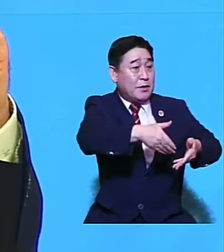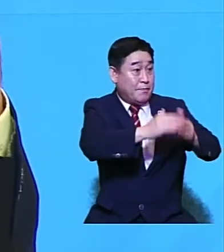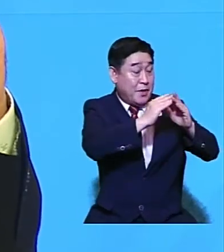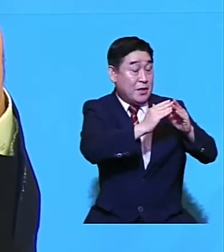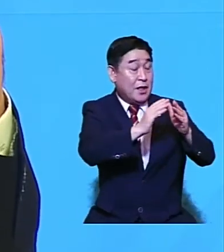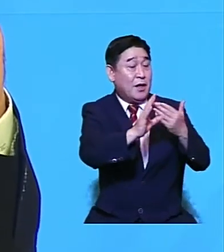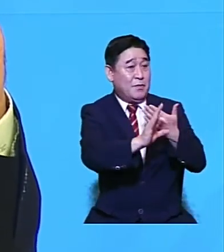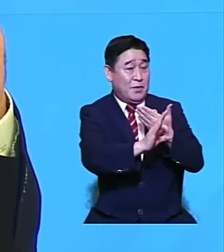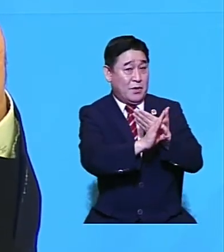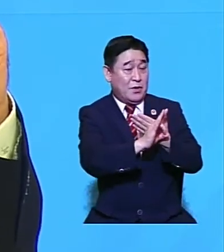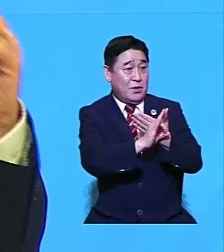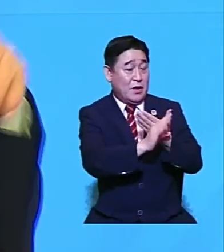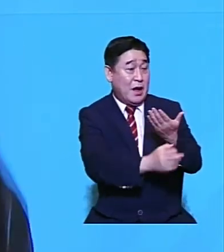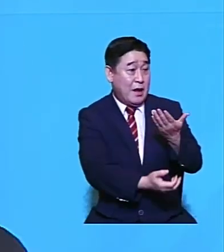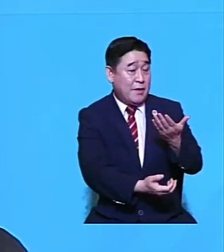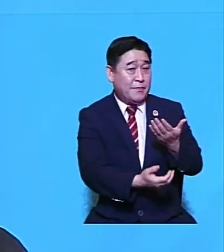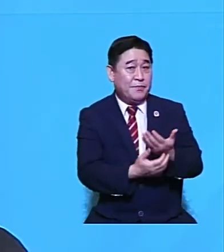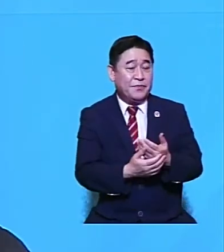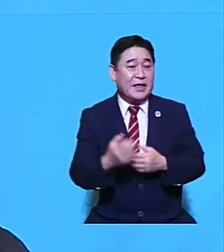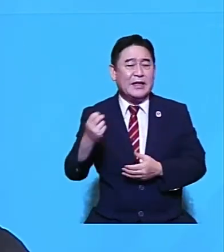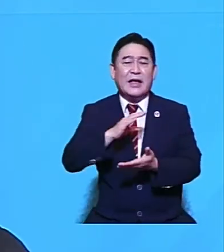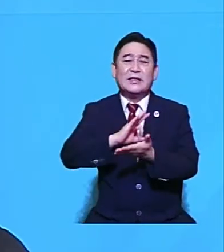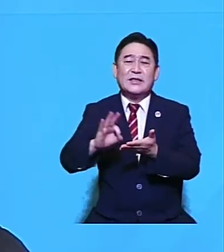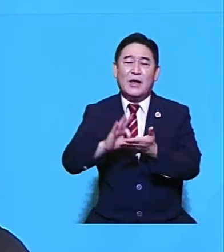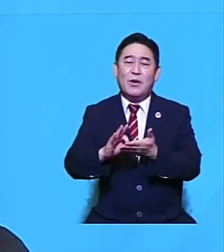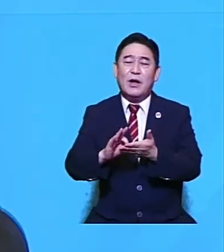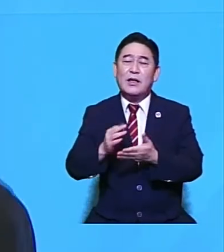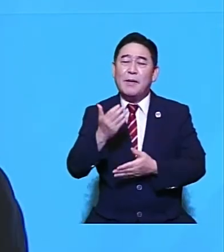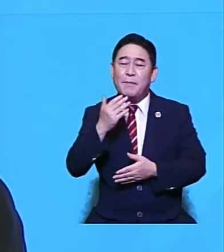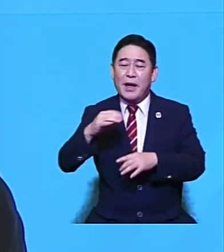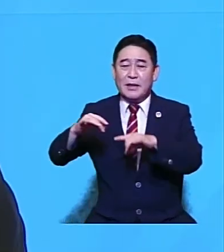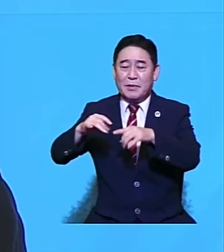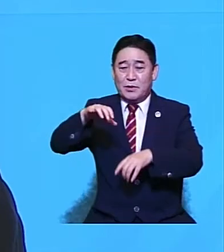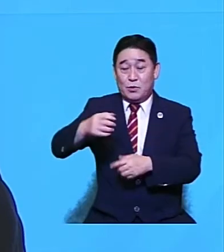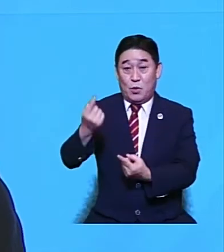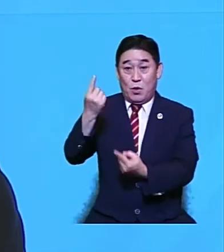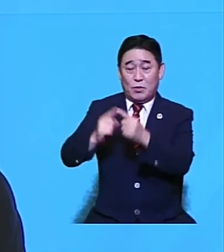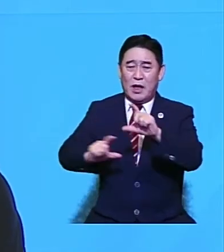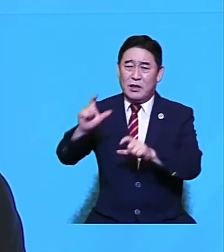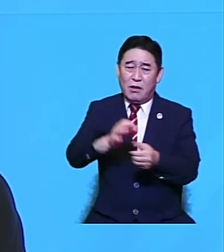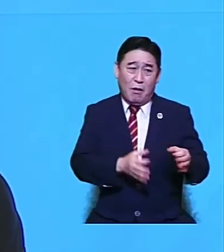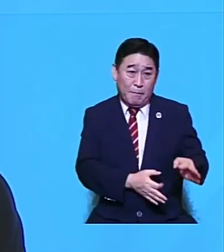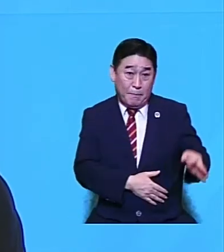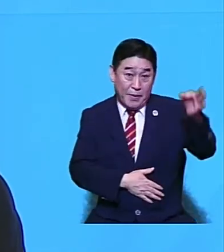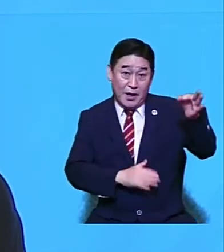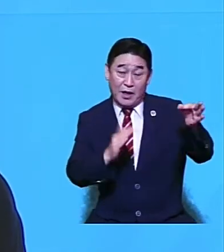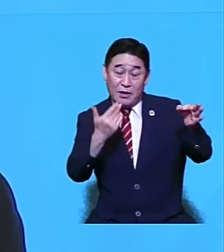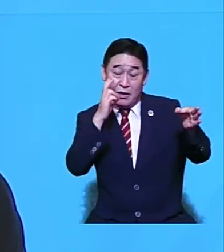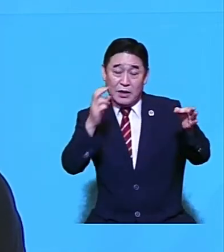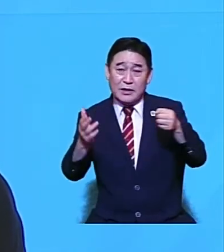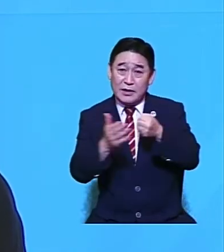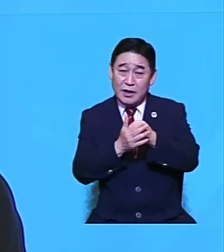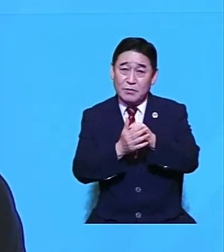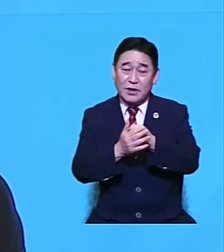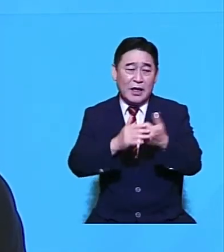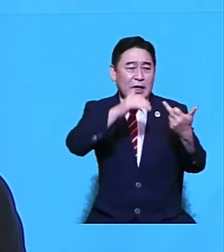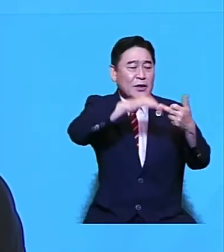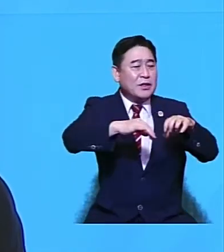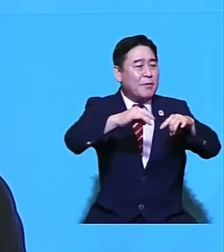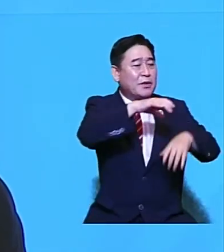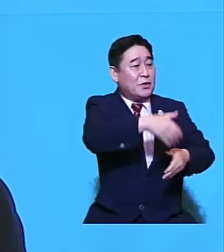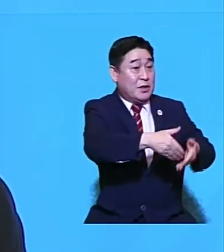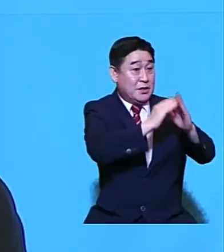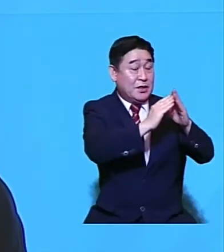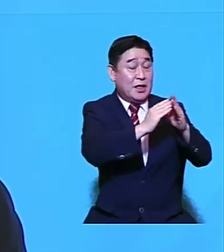than renewable energy. So you're stealing from your own wallet if you're building a coal-fired power plant. And that asset will be